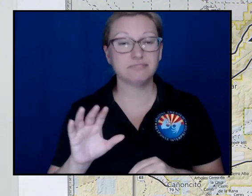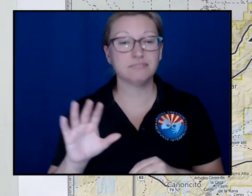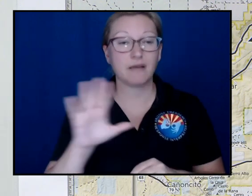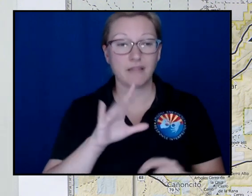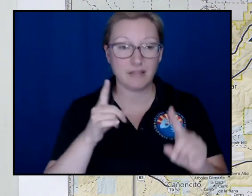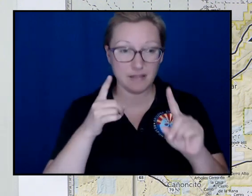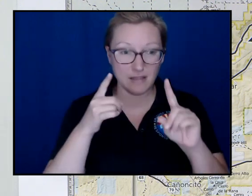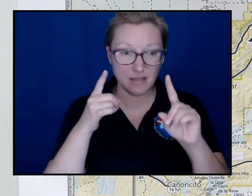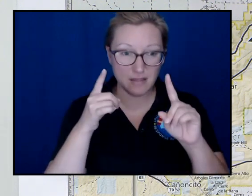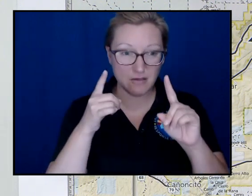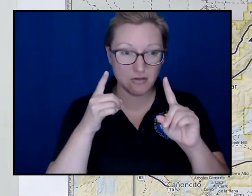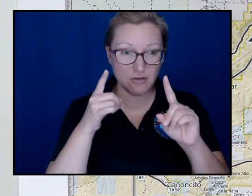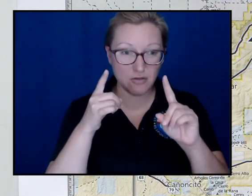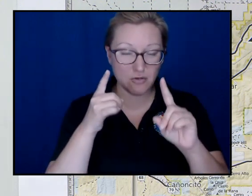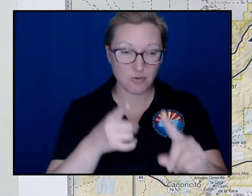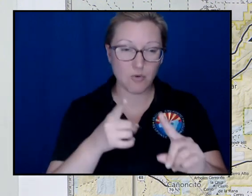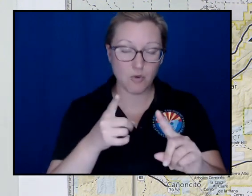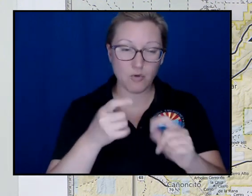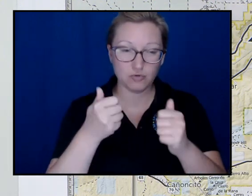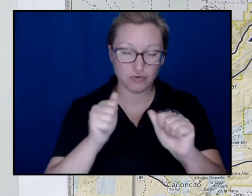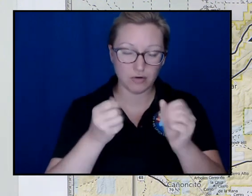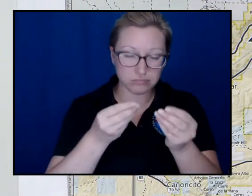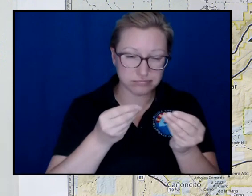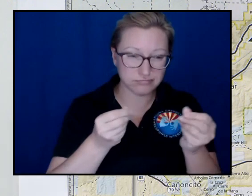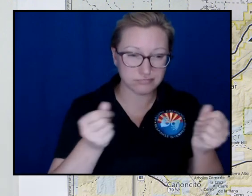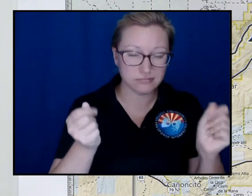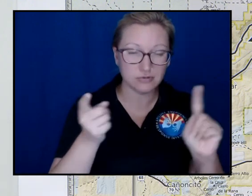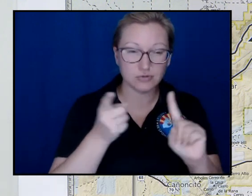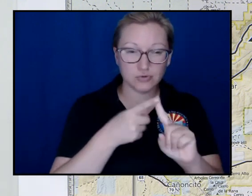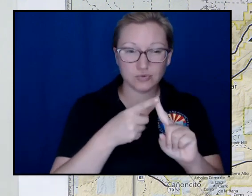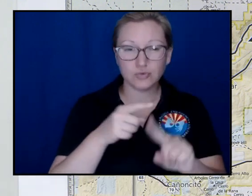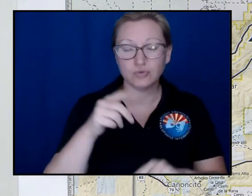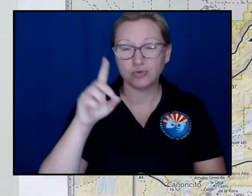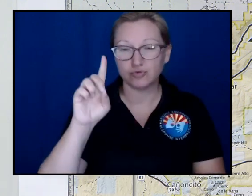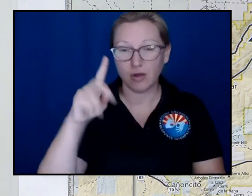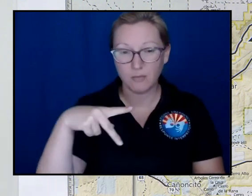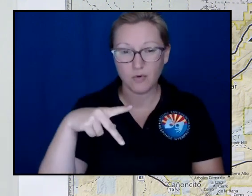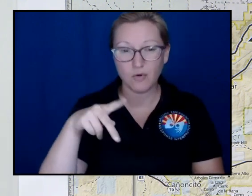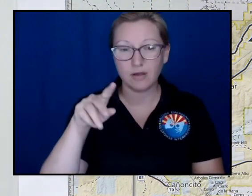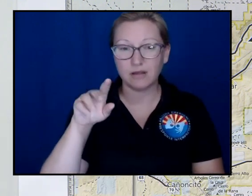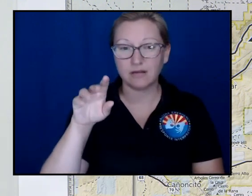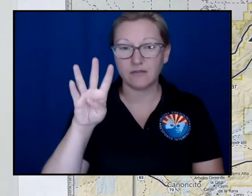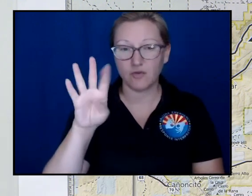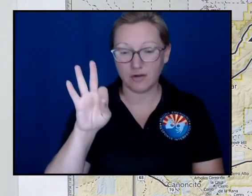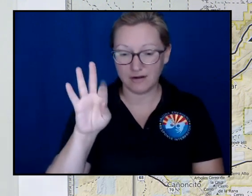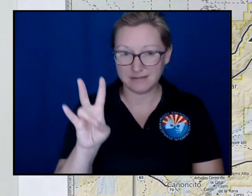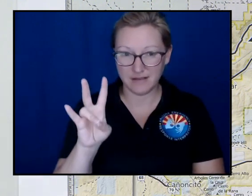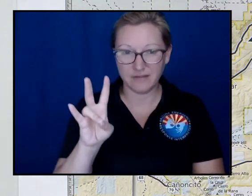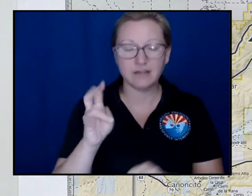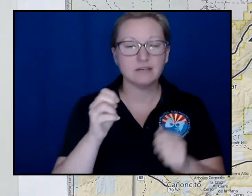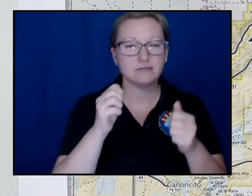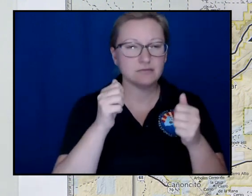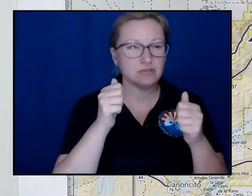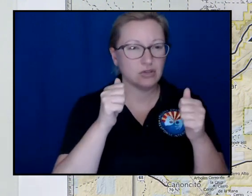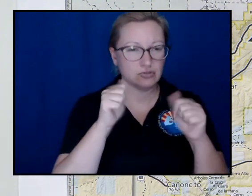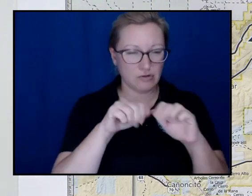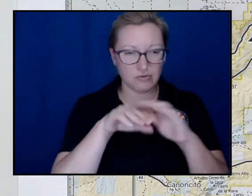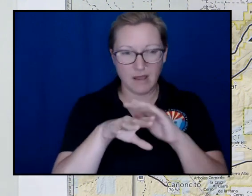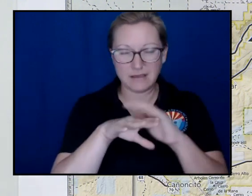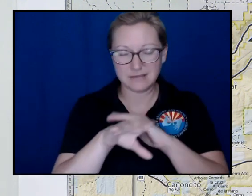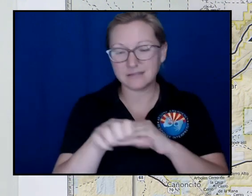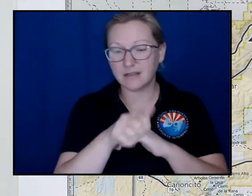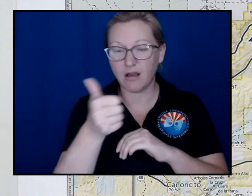towards this drop point 497, and then gain some access to some of these other dozer lines to start repairing those for the